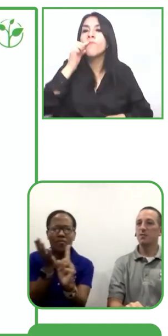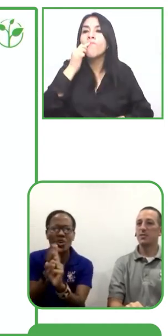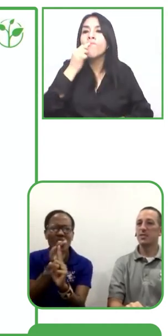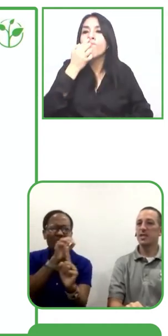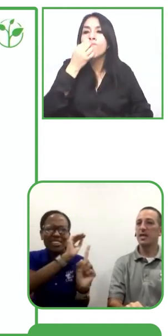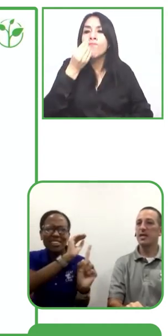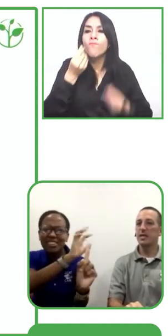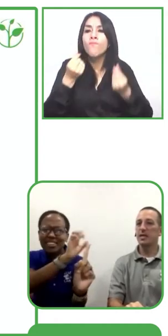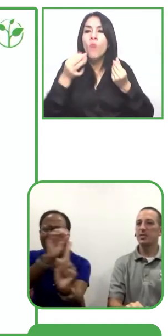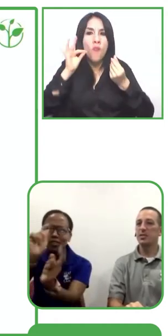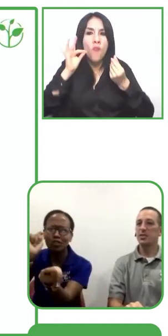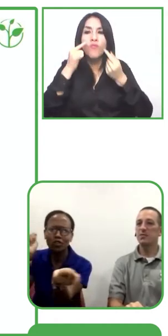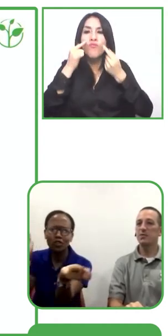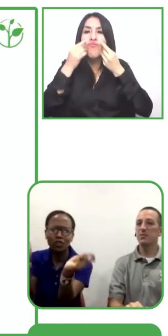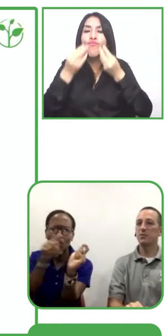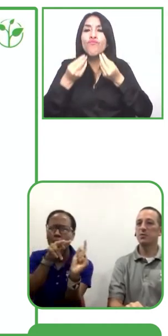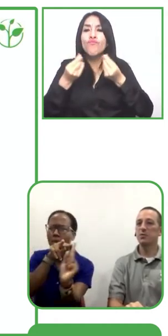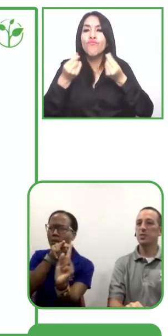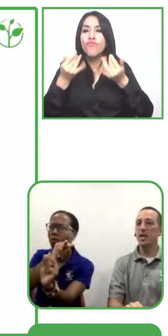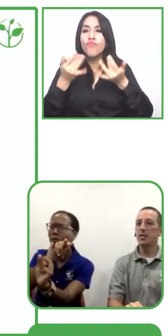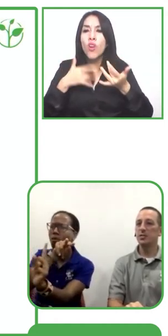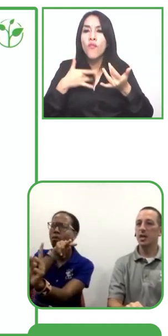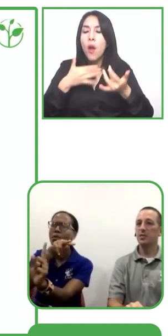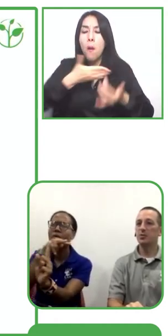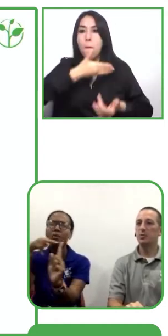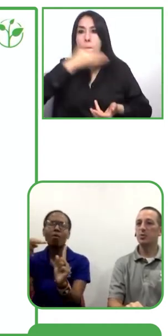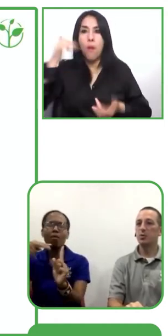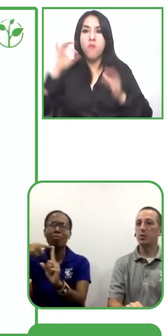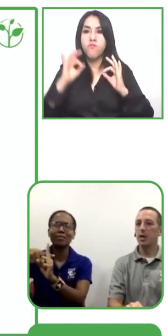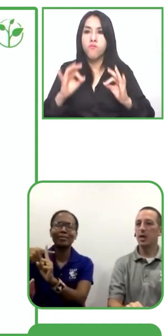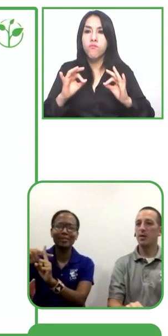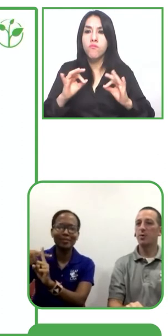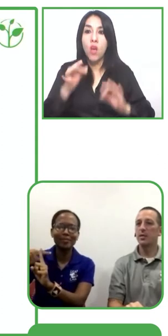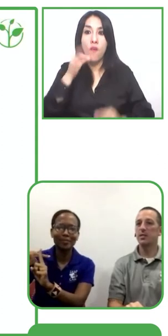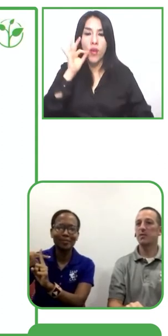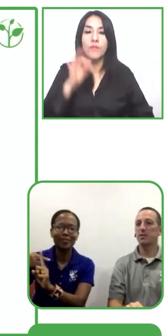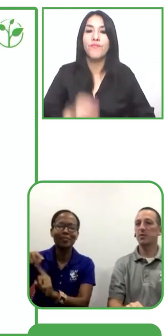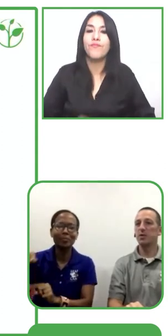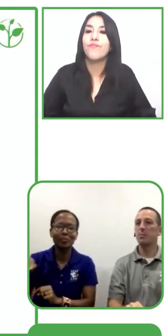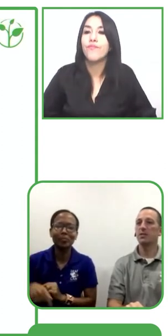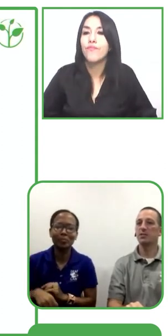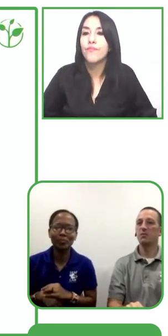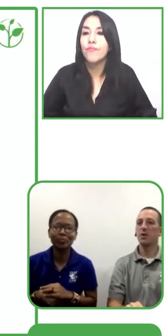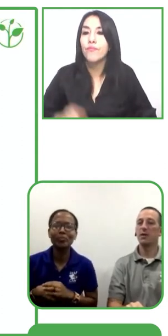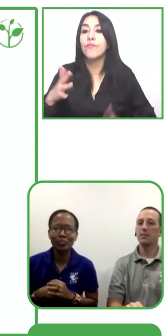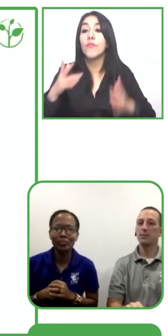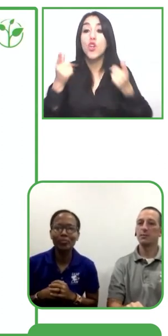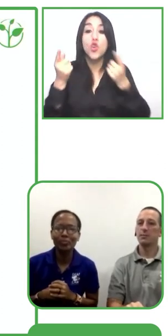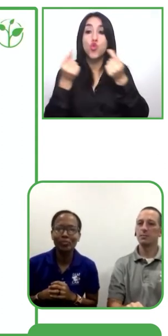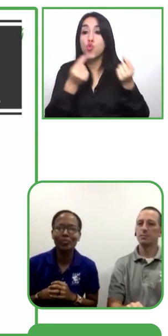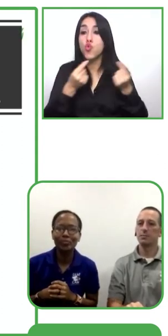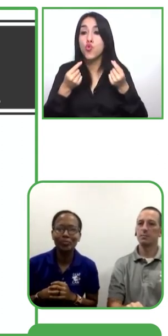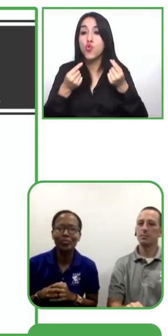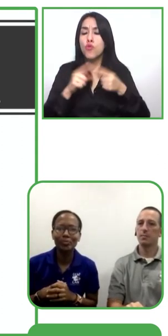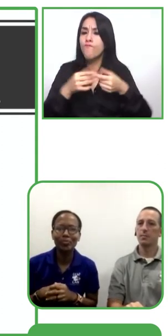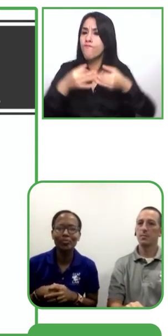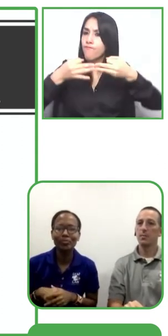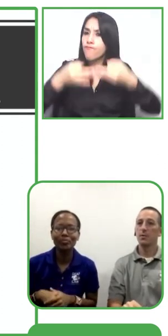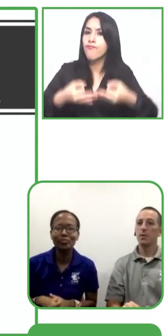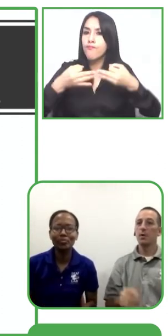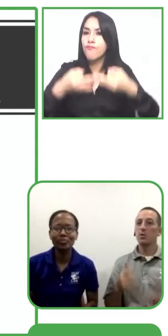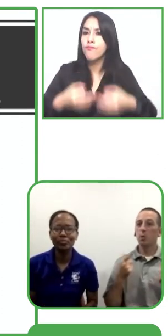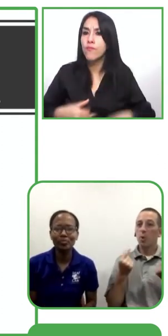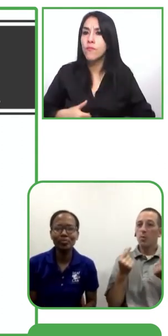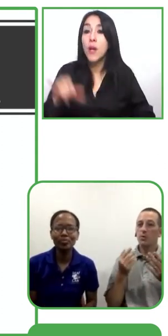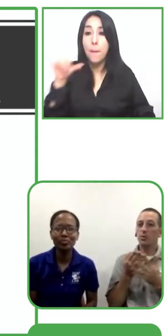and to include and embrace the deaf community in a positive way. So what we do through our business is we're both developing